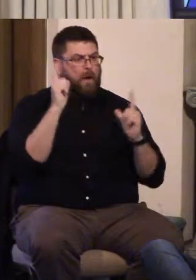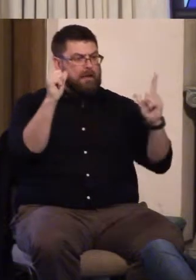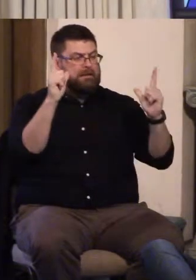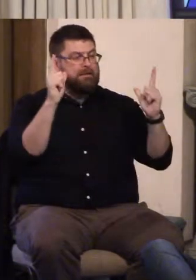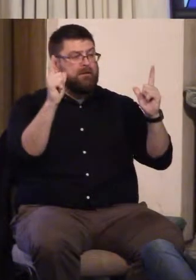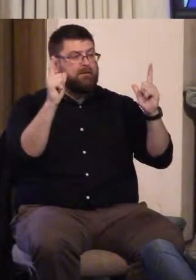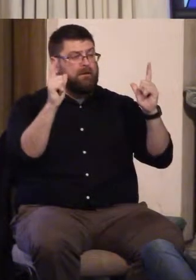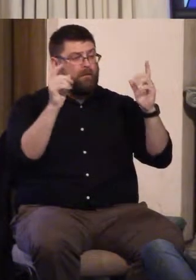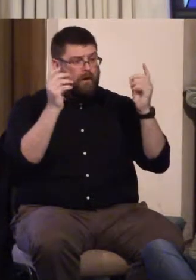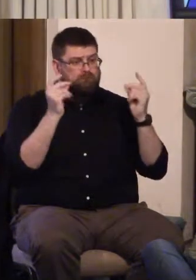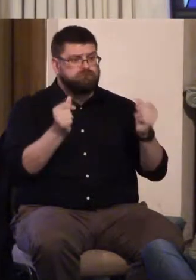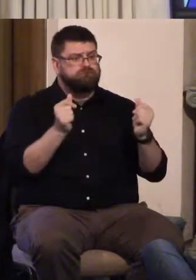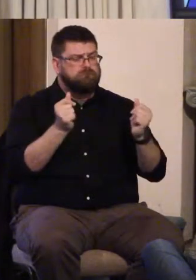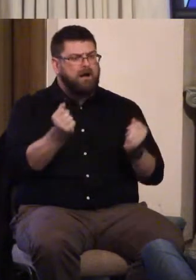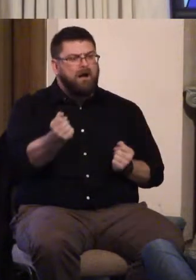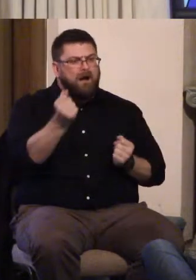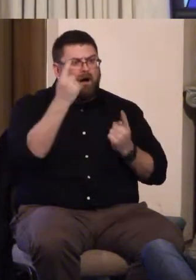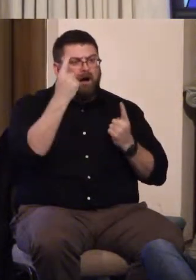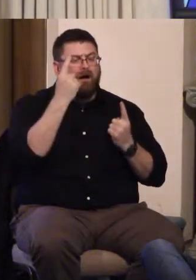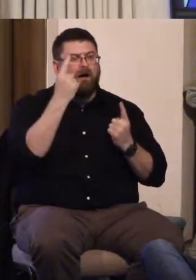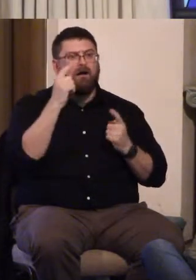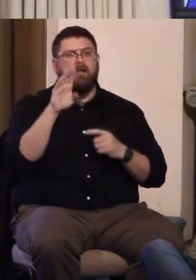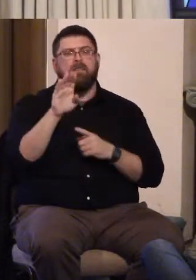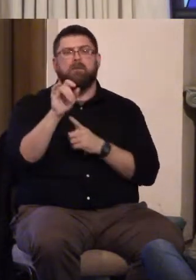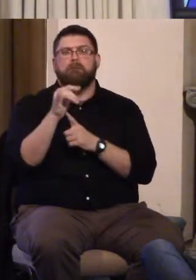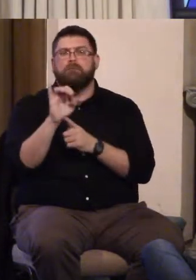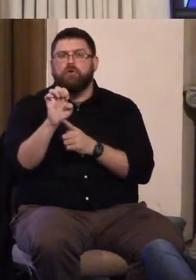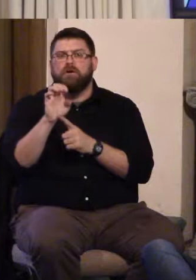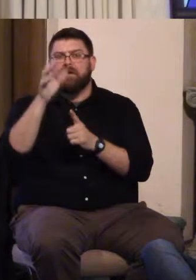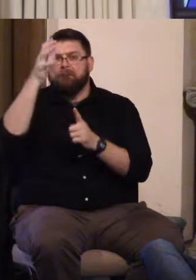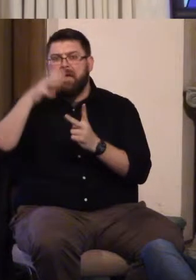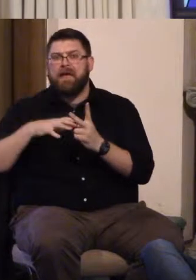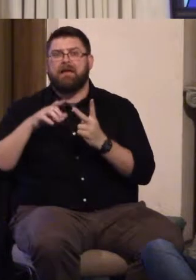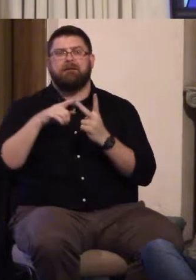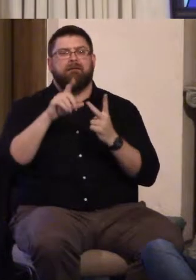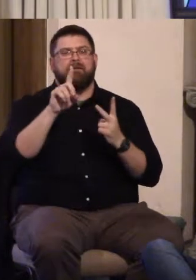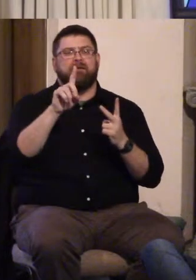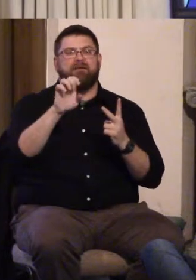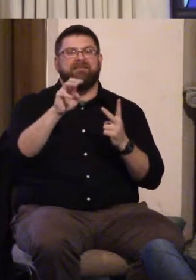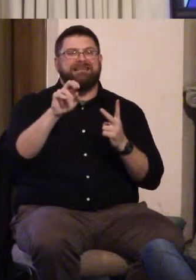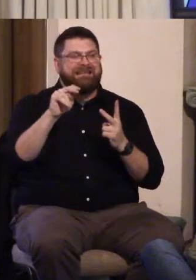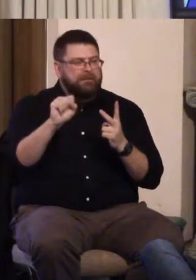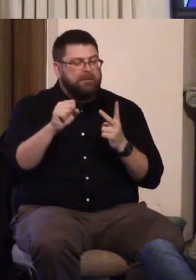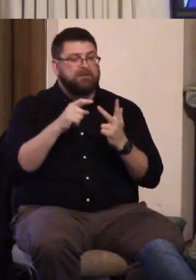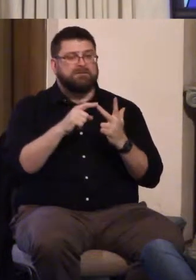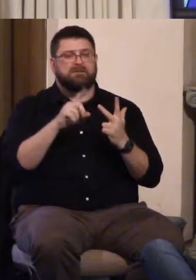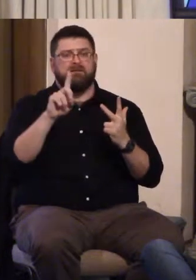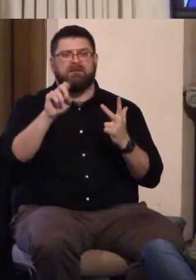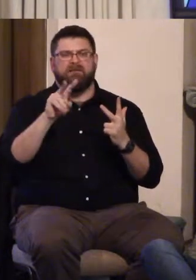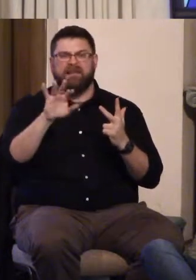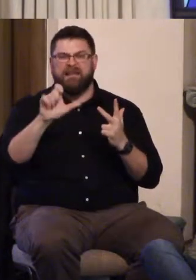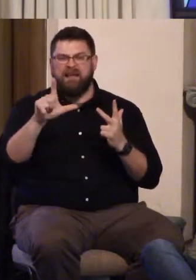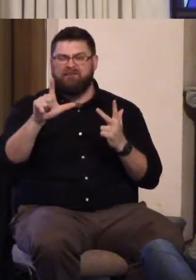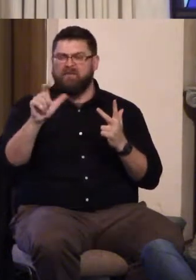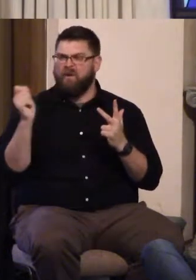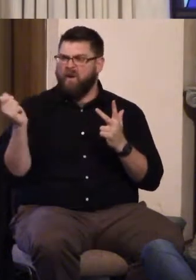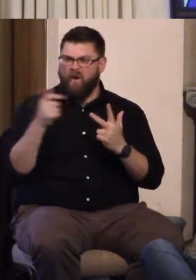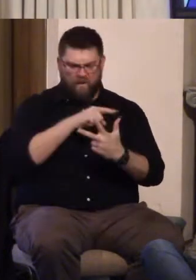realized that the boogeyman and the demons and the devil and all those things I was